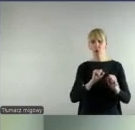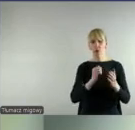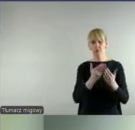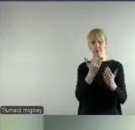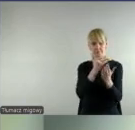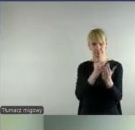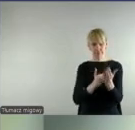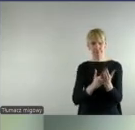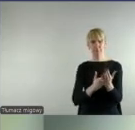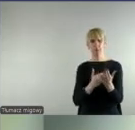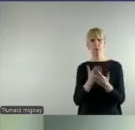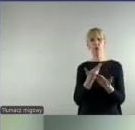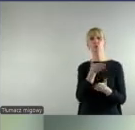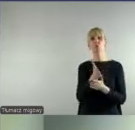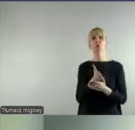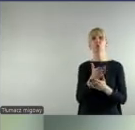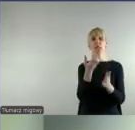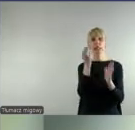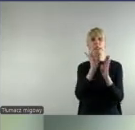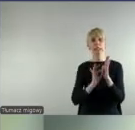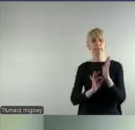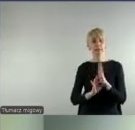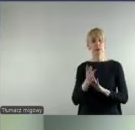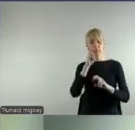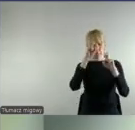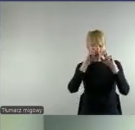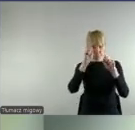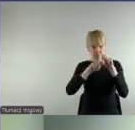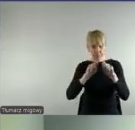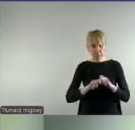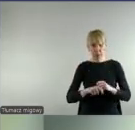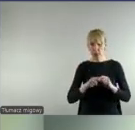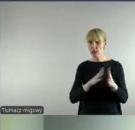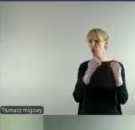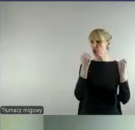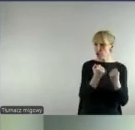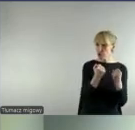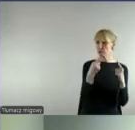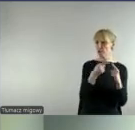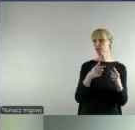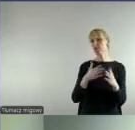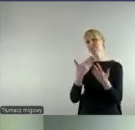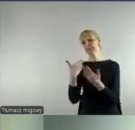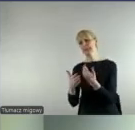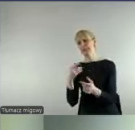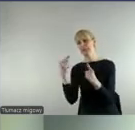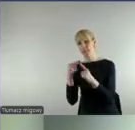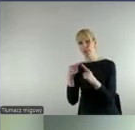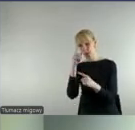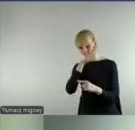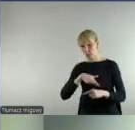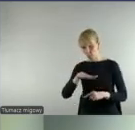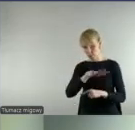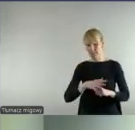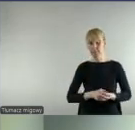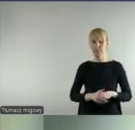identify strengths and vulnerabilities. And the reason why these